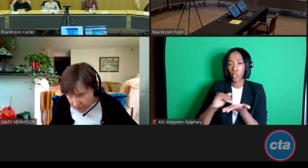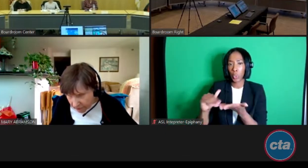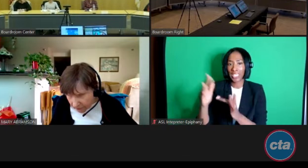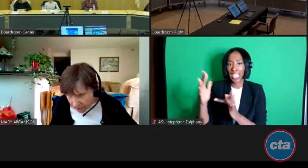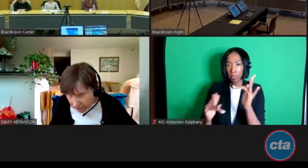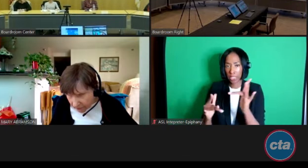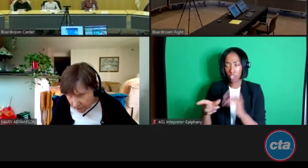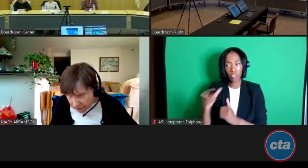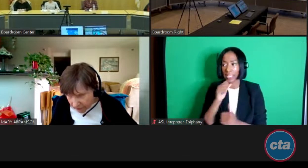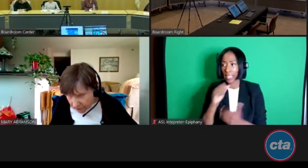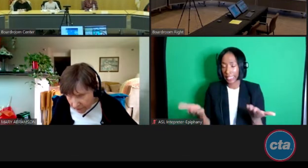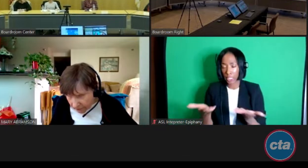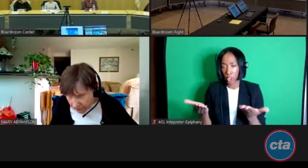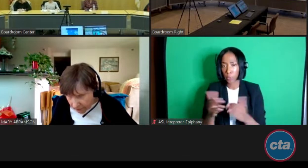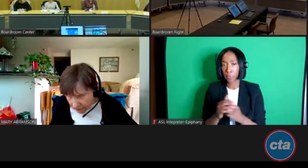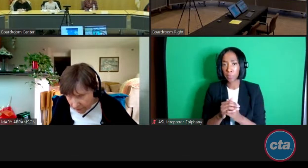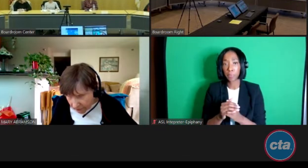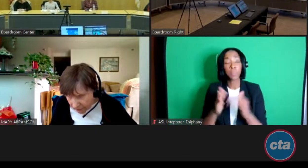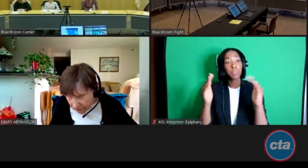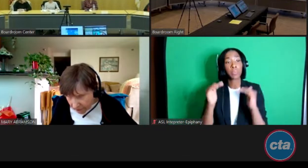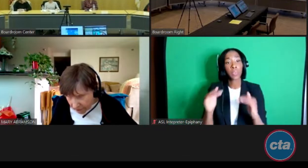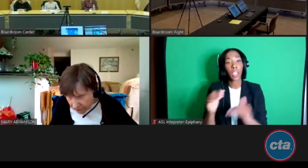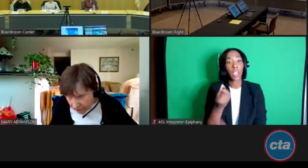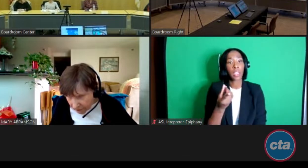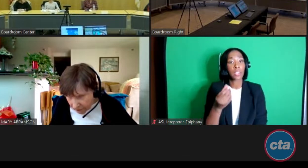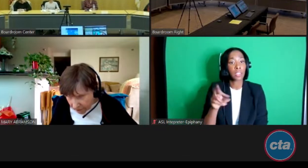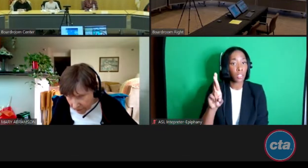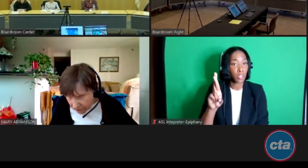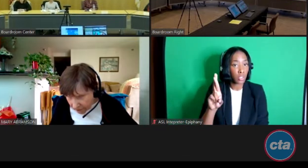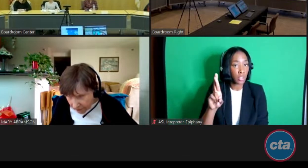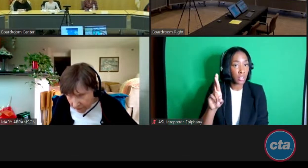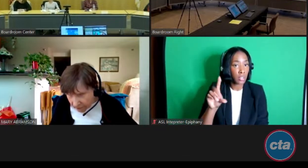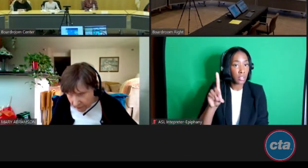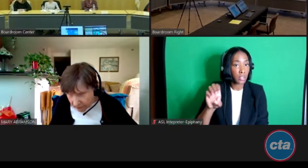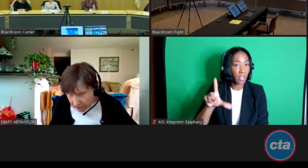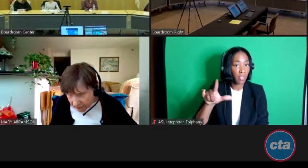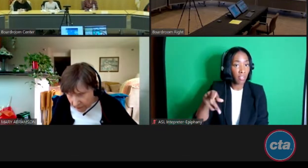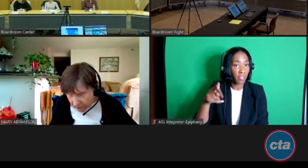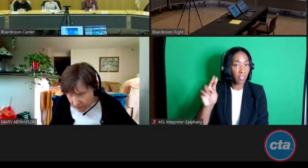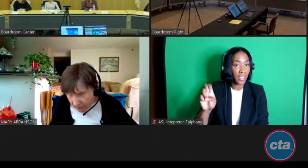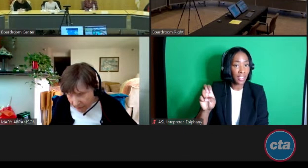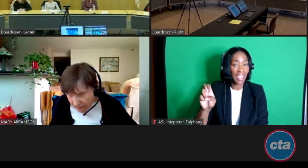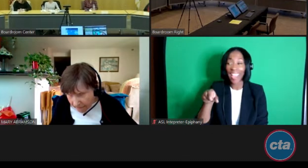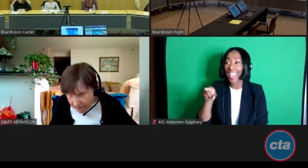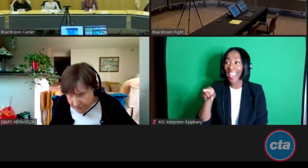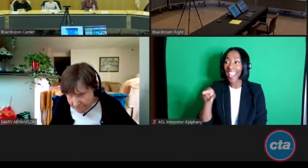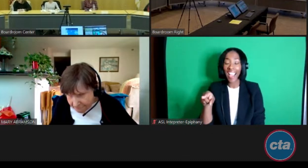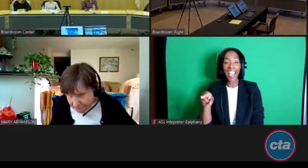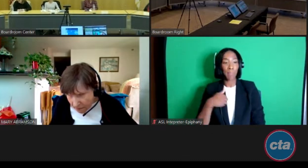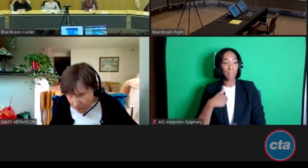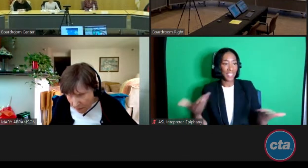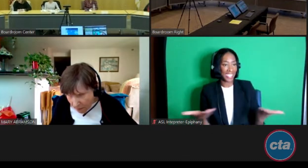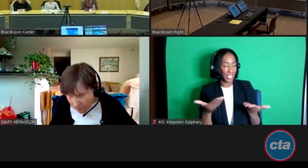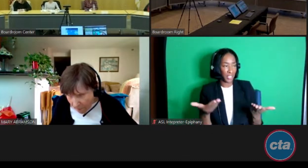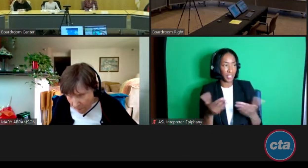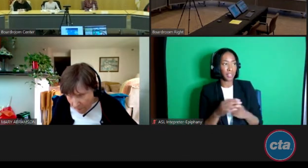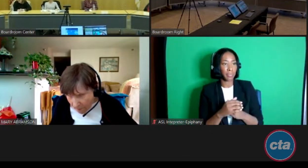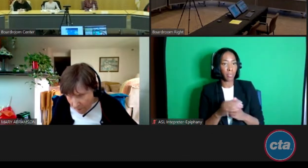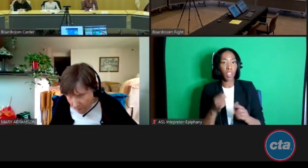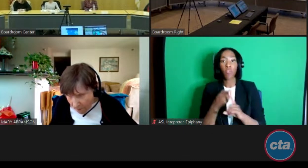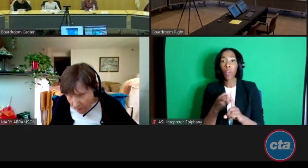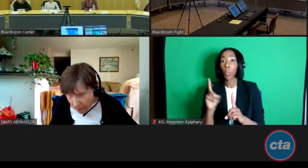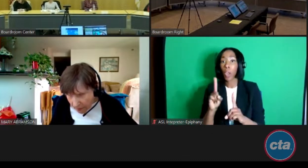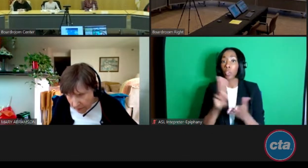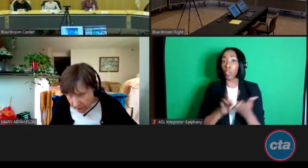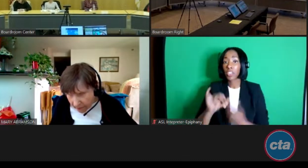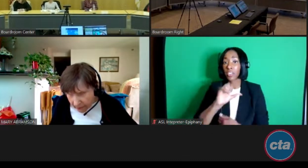here. Dr. Delphine Labby. Hi, present. I'm Delphine Labbe. I'm from the University